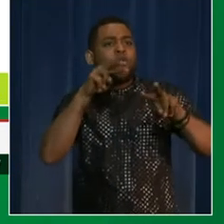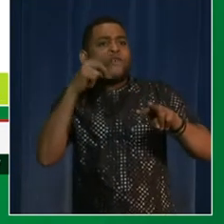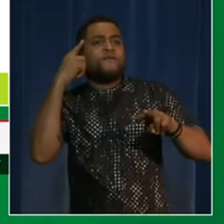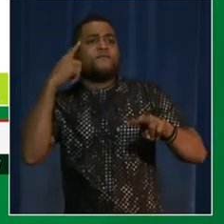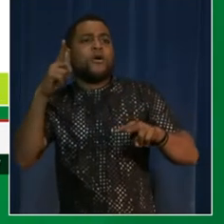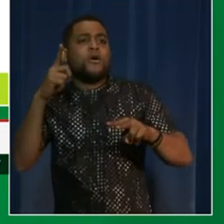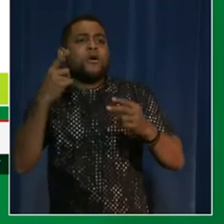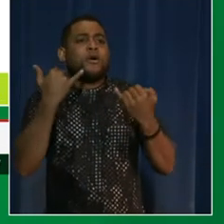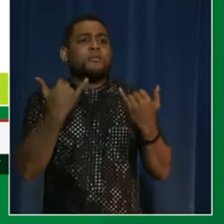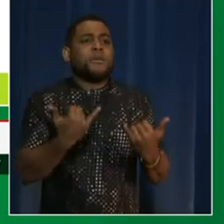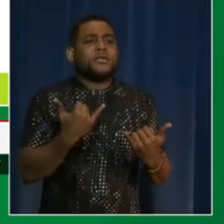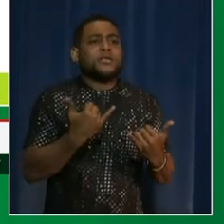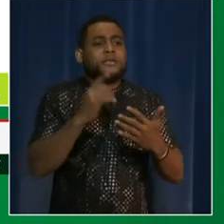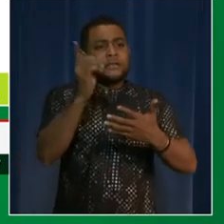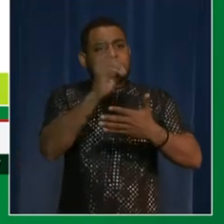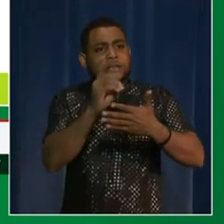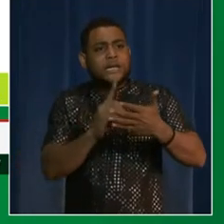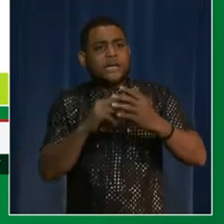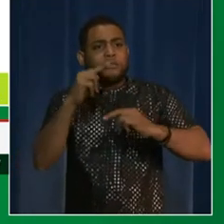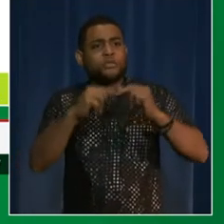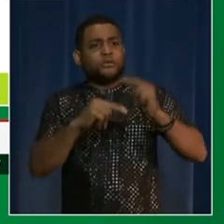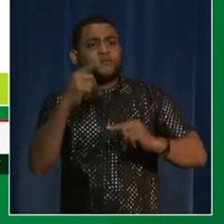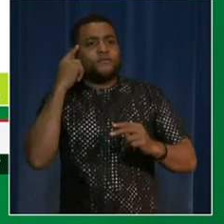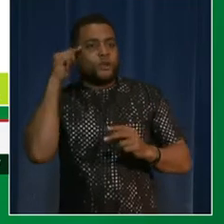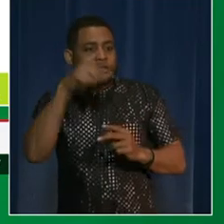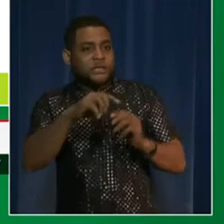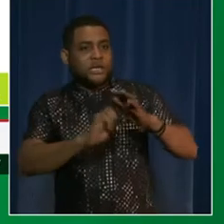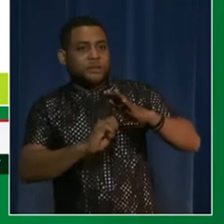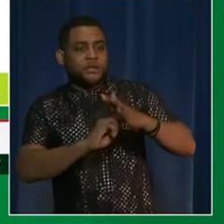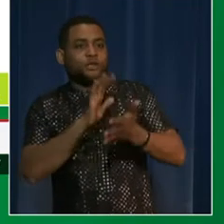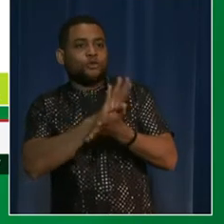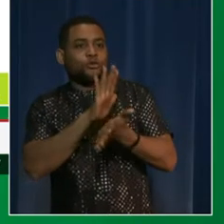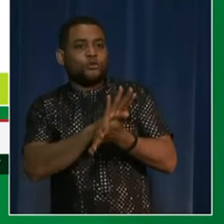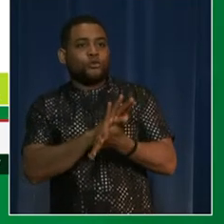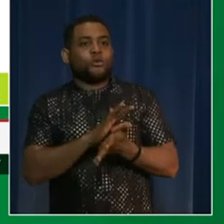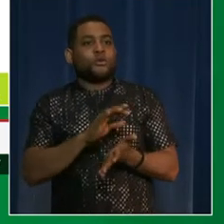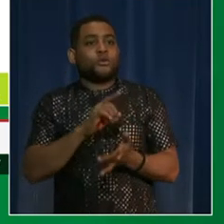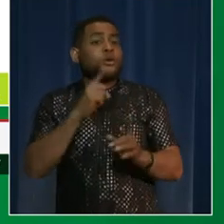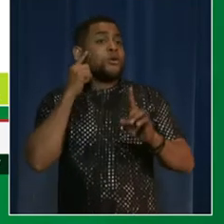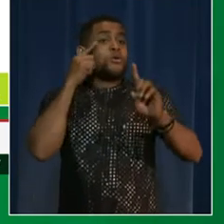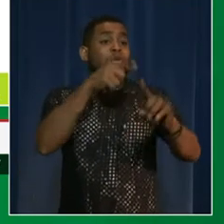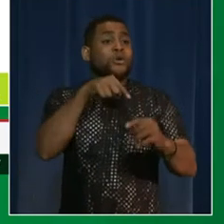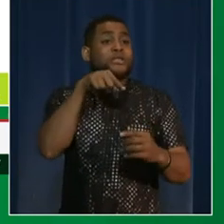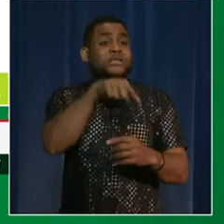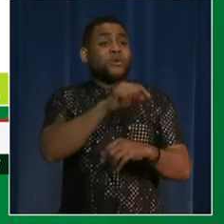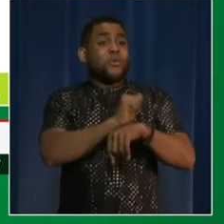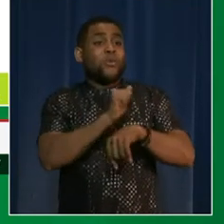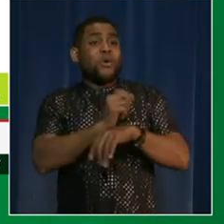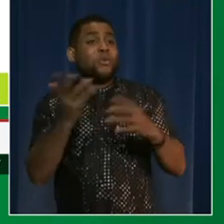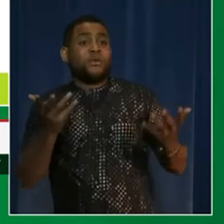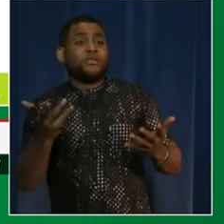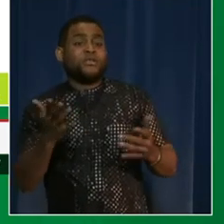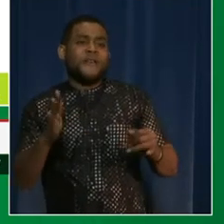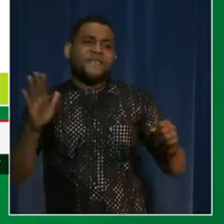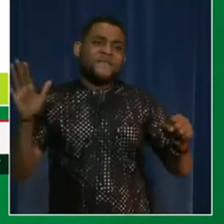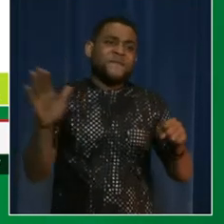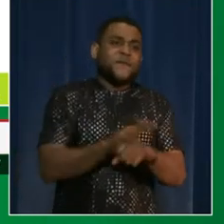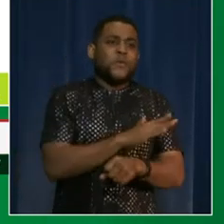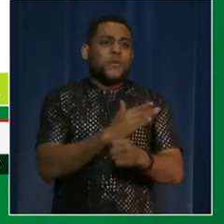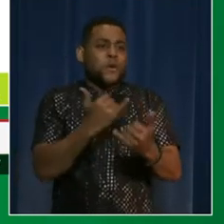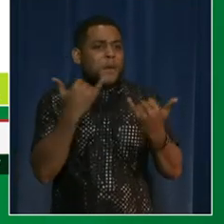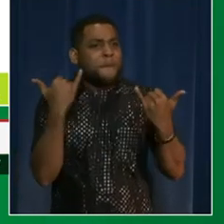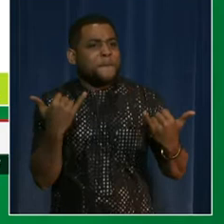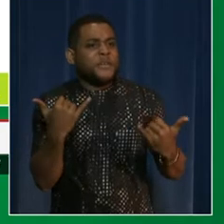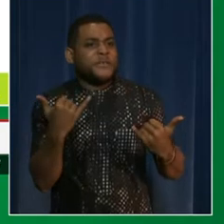the Truesdale Elementary School. The scope of this work involves a full modernization of the facility